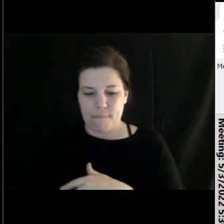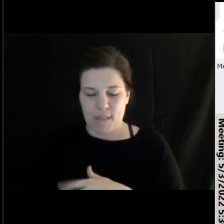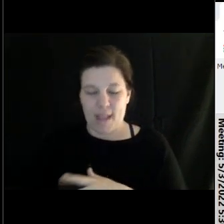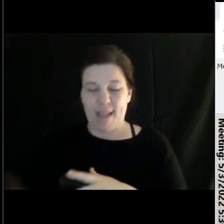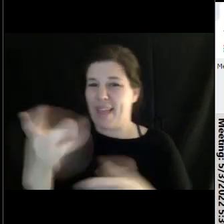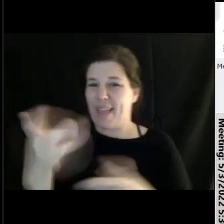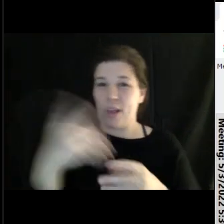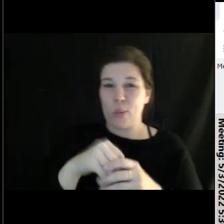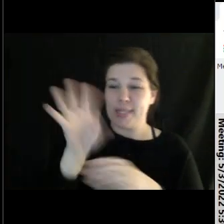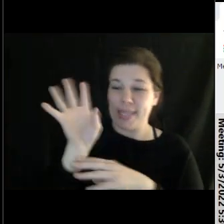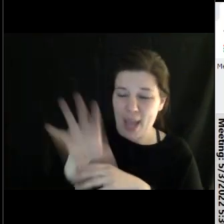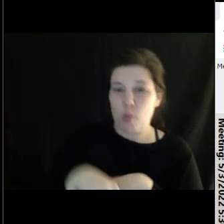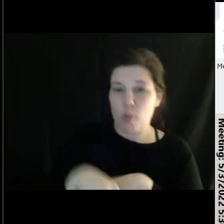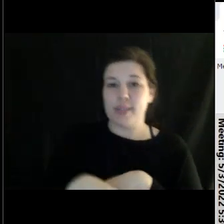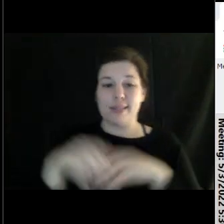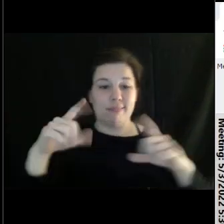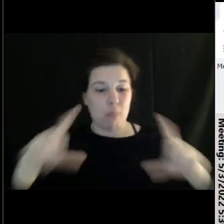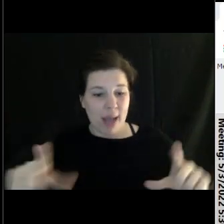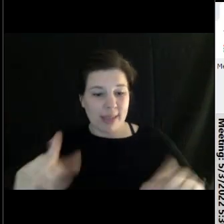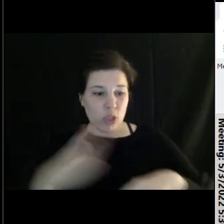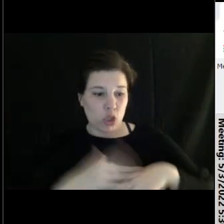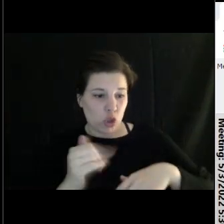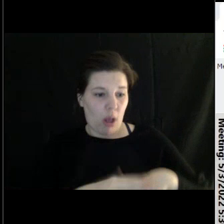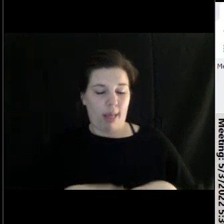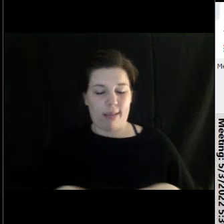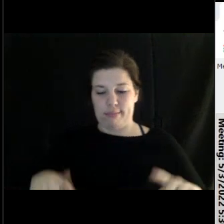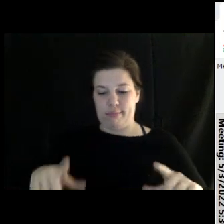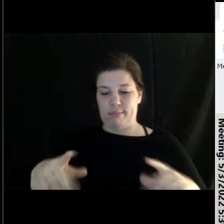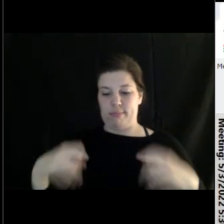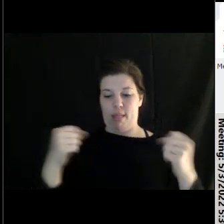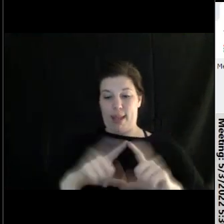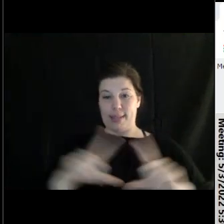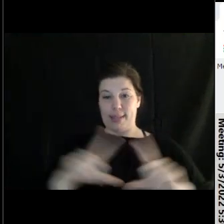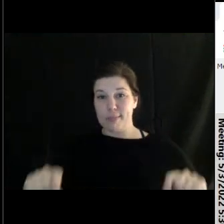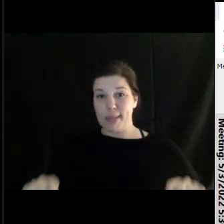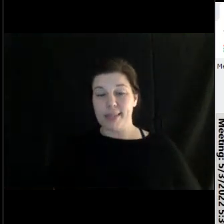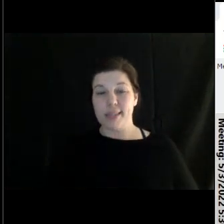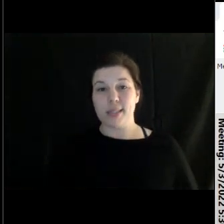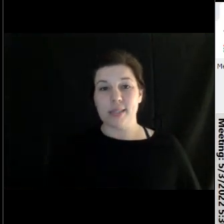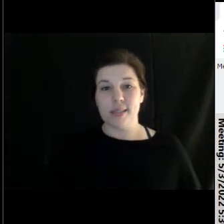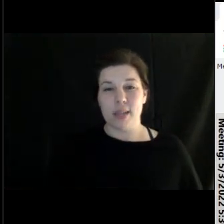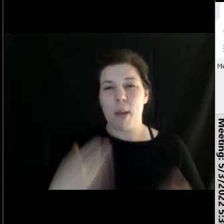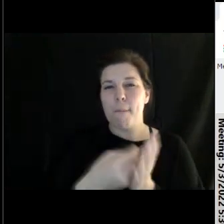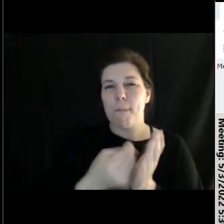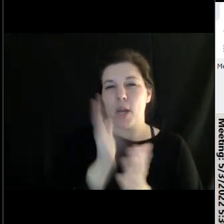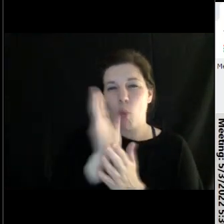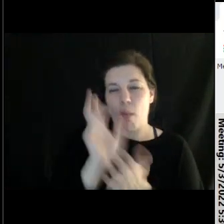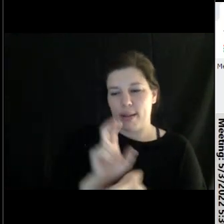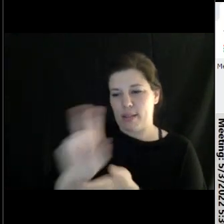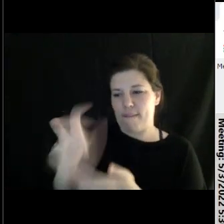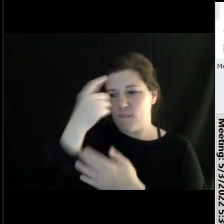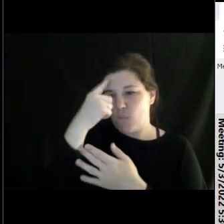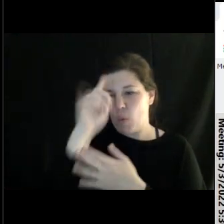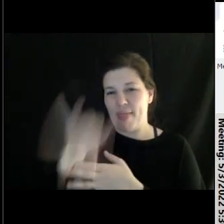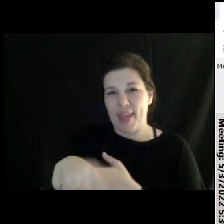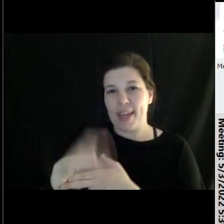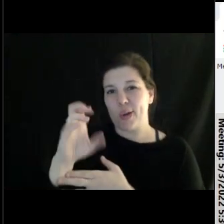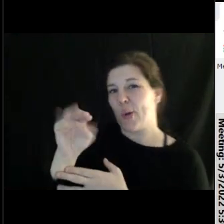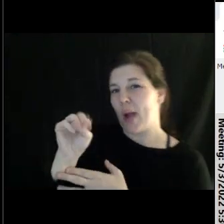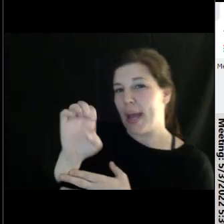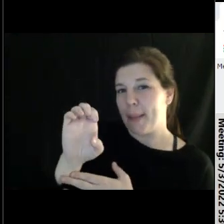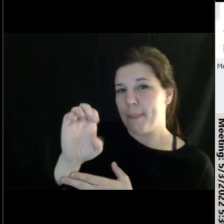call boxes, license plates, and again, according to your staff, money will go towards that real-time crime center and shot